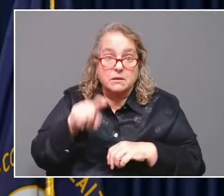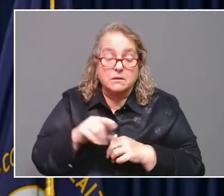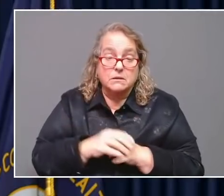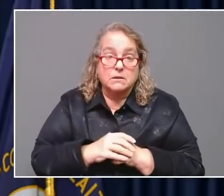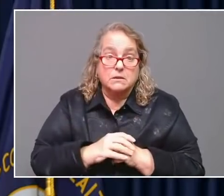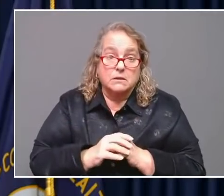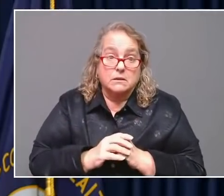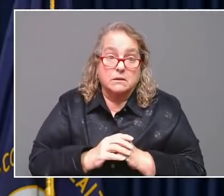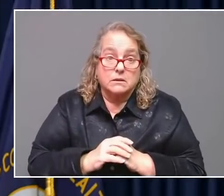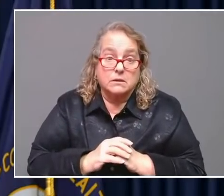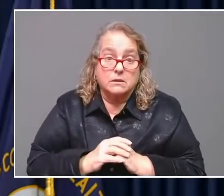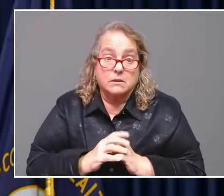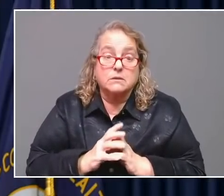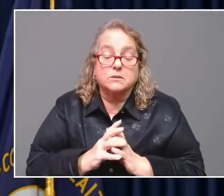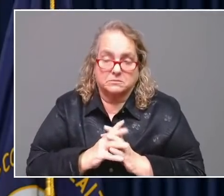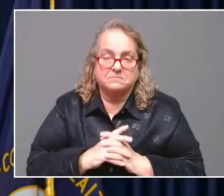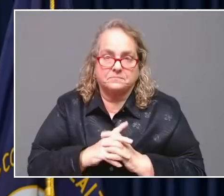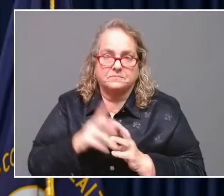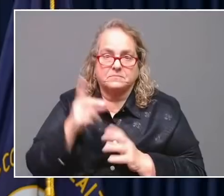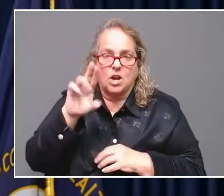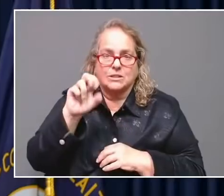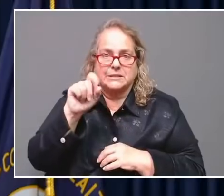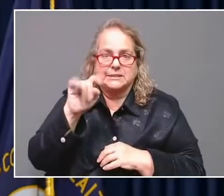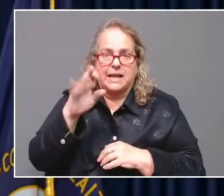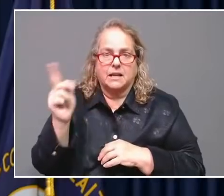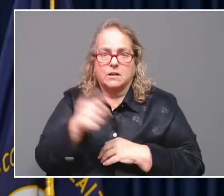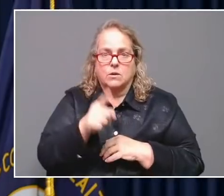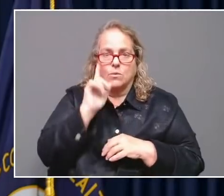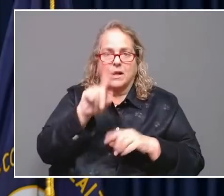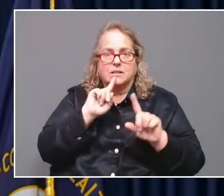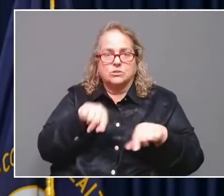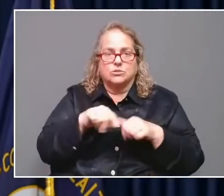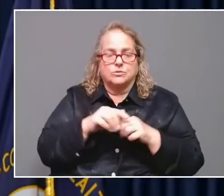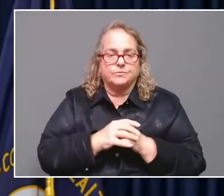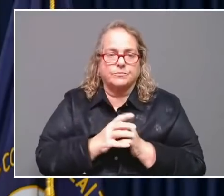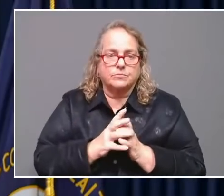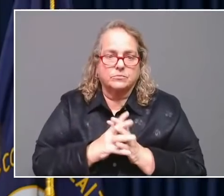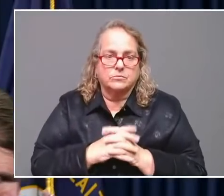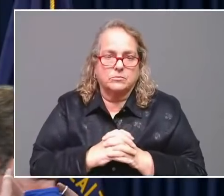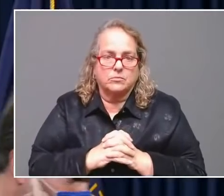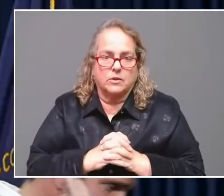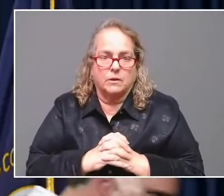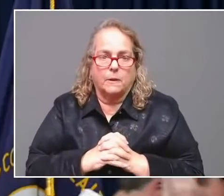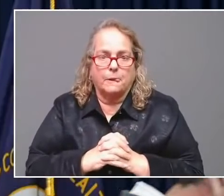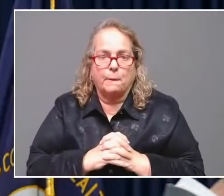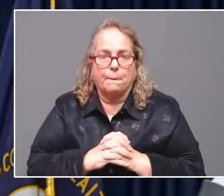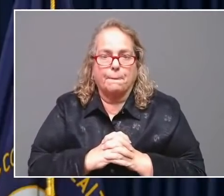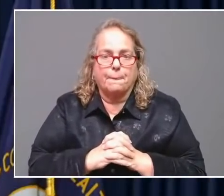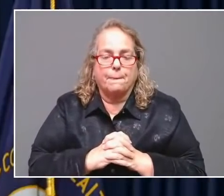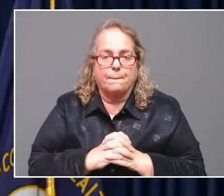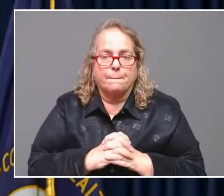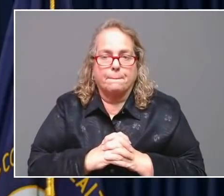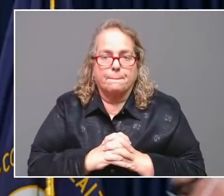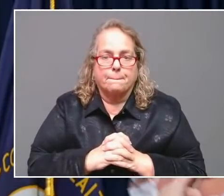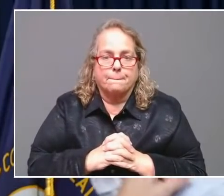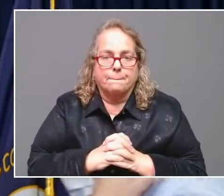Yeah, we'll have Dr. Stack answer that. And once Debbie's finished, we'll go to Stu Johnson.